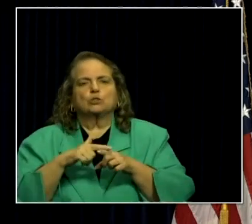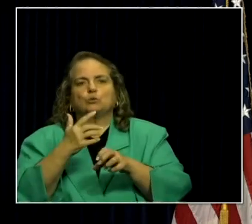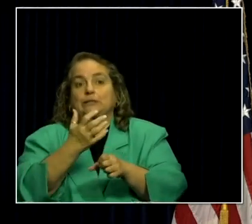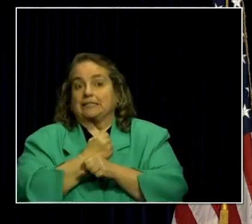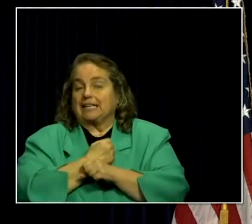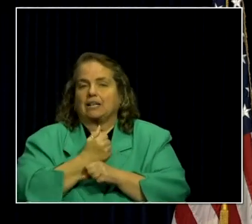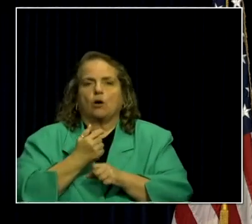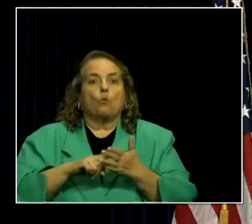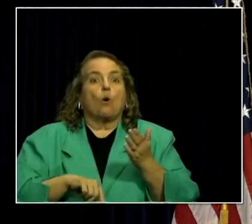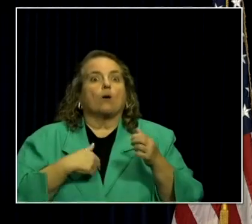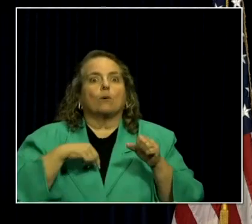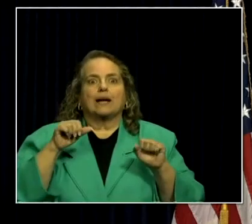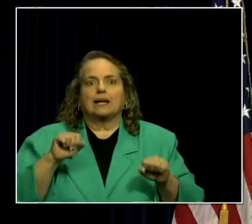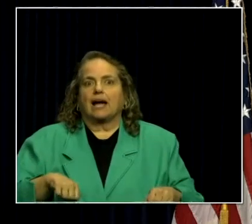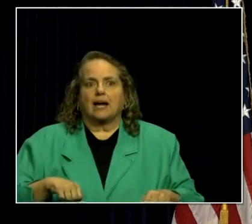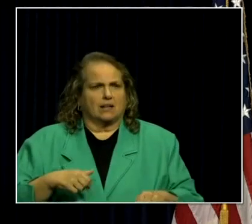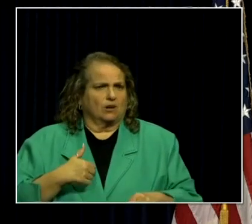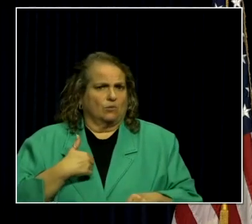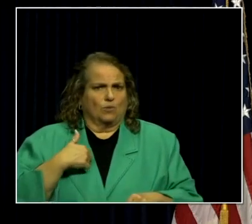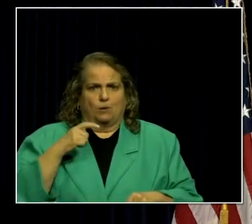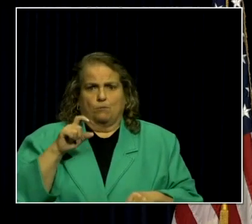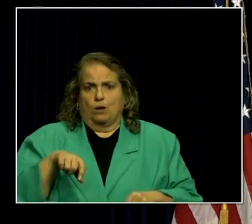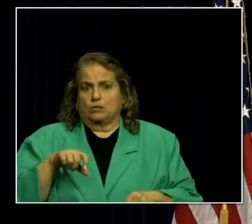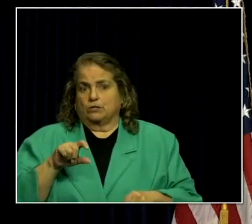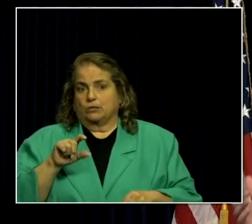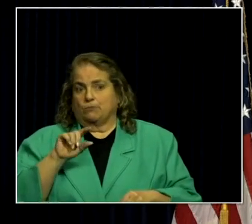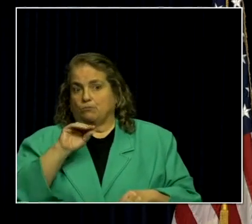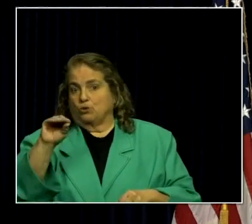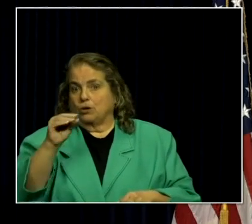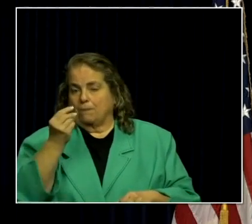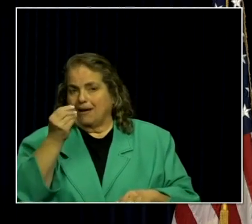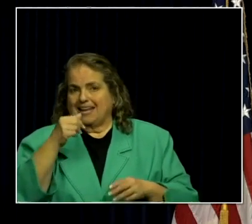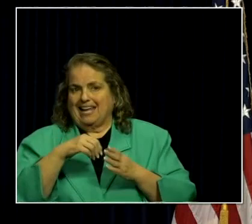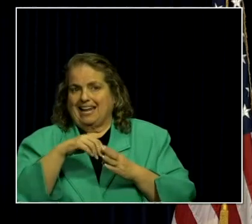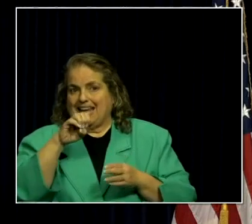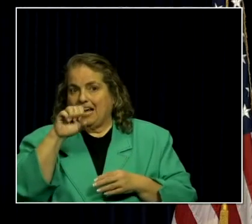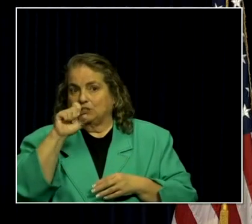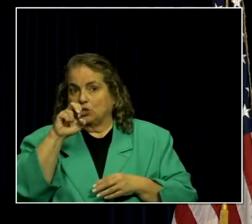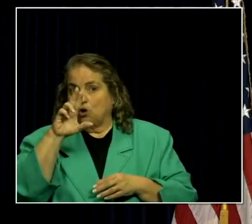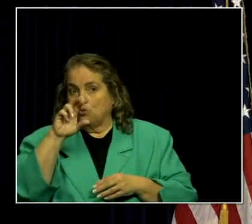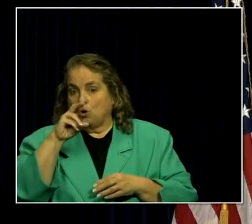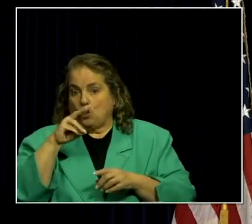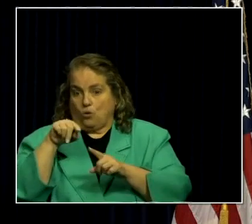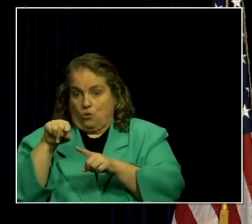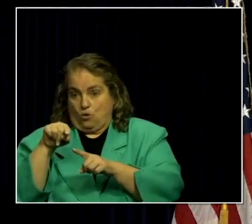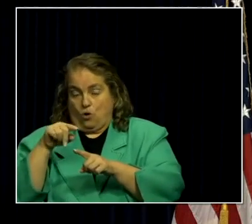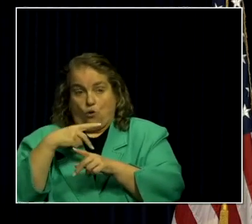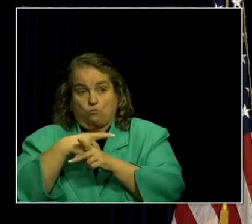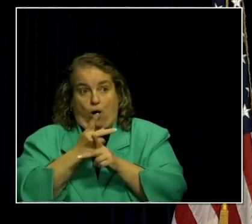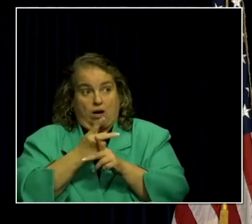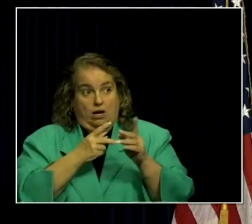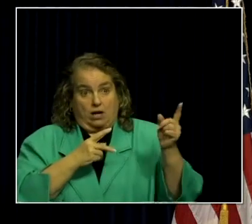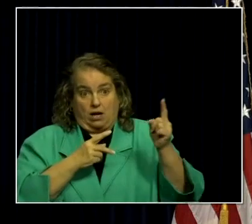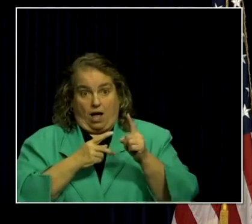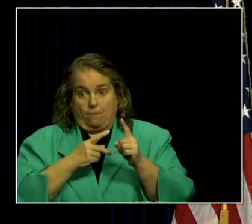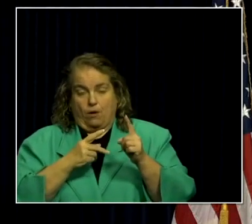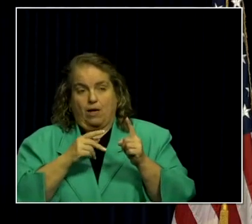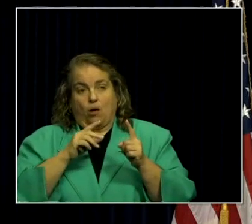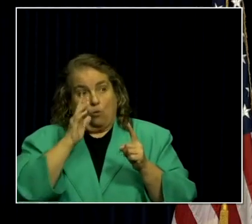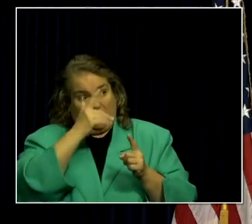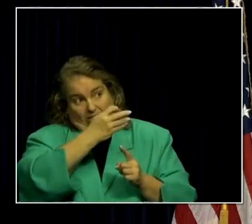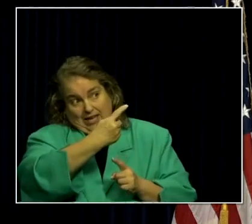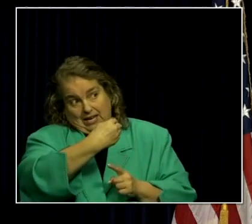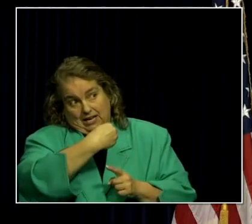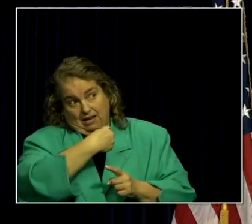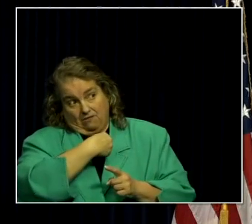before. We're having to put dollars in escrow at different times, so we have a product come in, because you don't know that you're going to get the amount that they